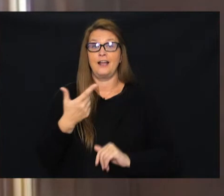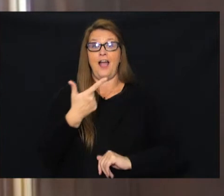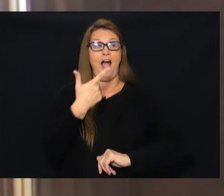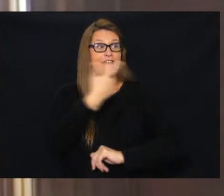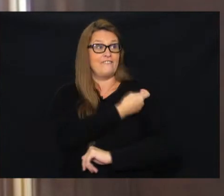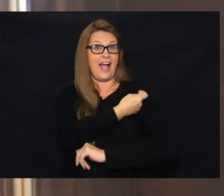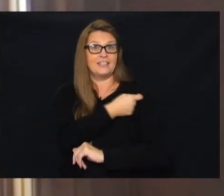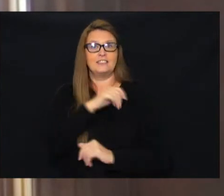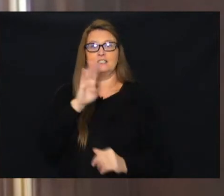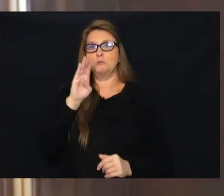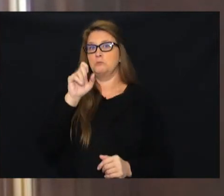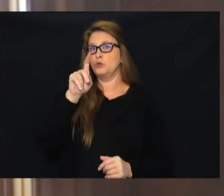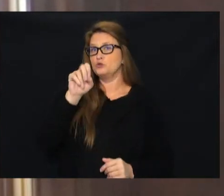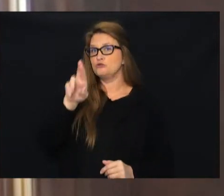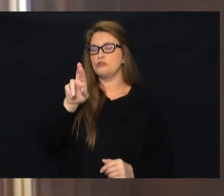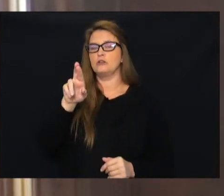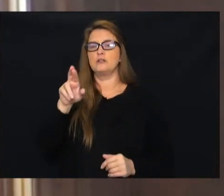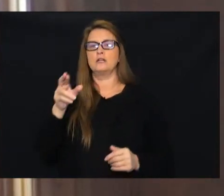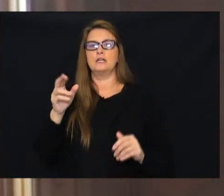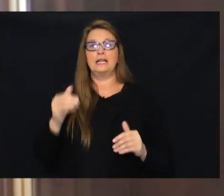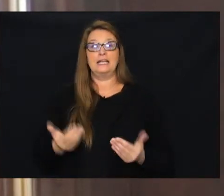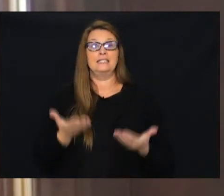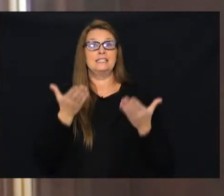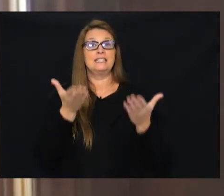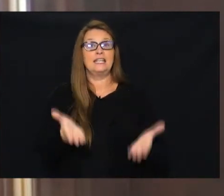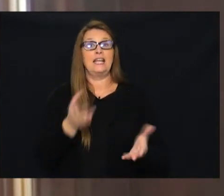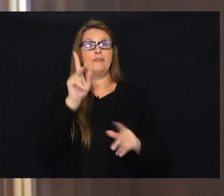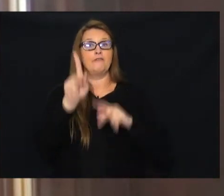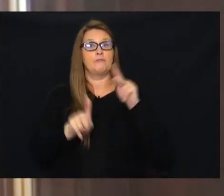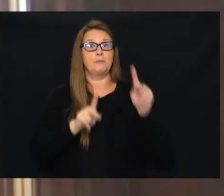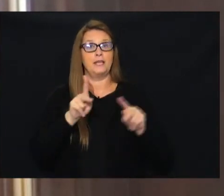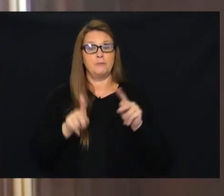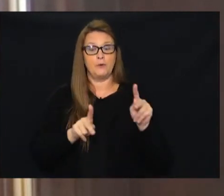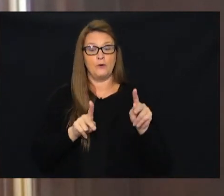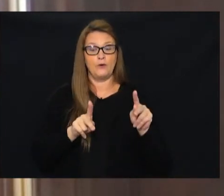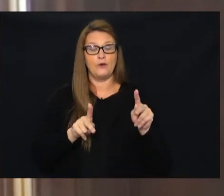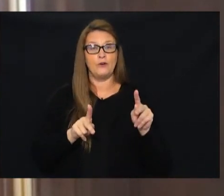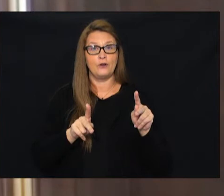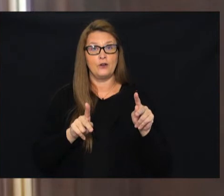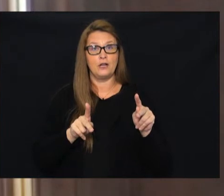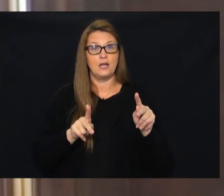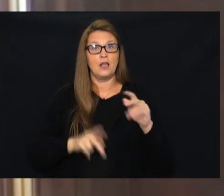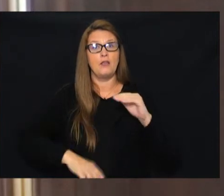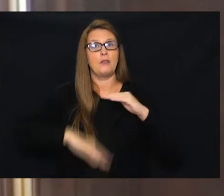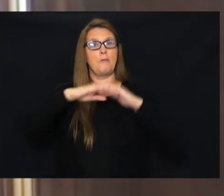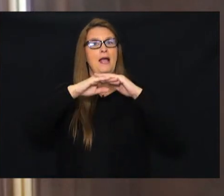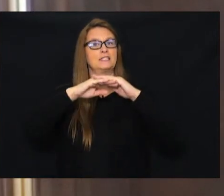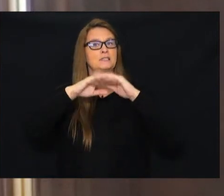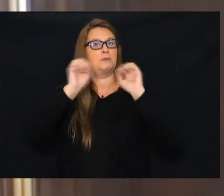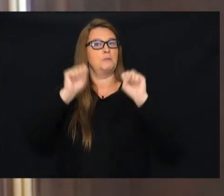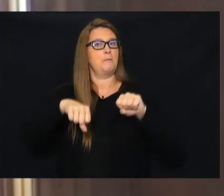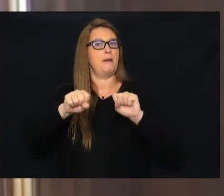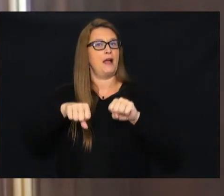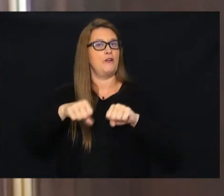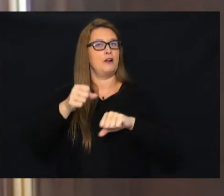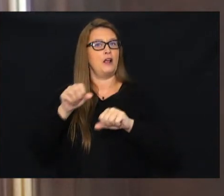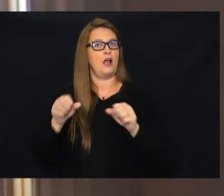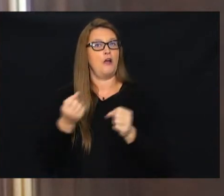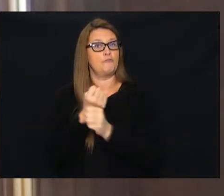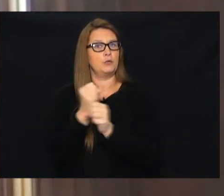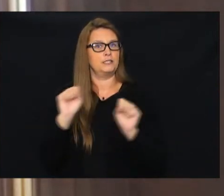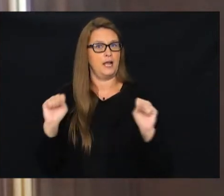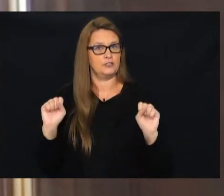vaccinations and boosters is to give people the maximal amount of immune protection as they may